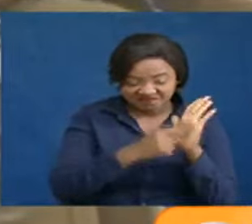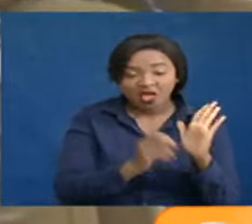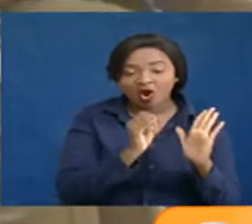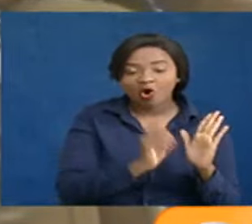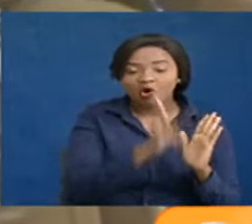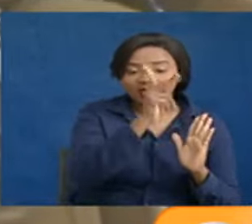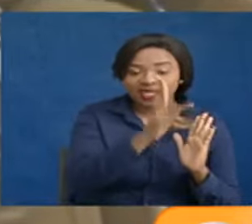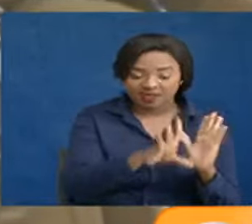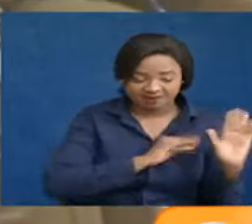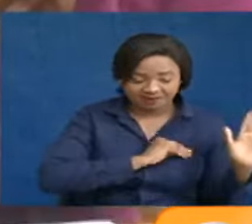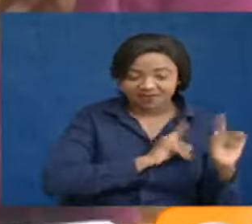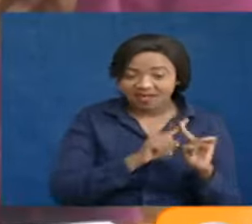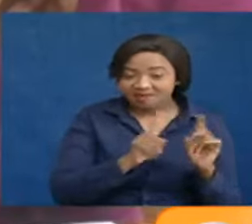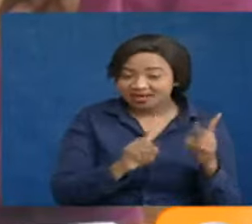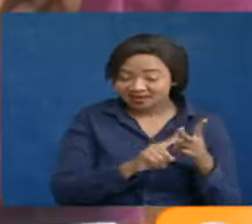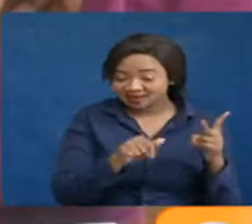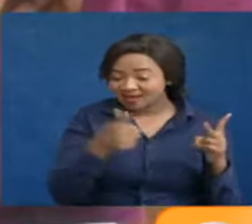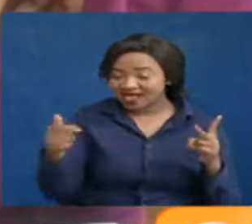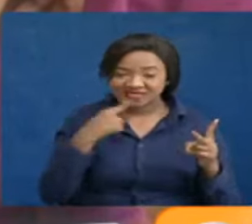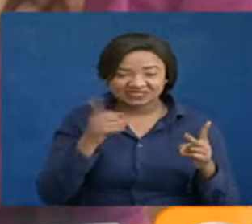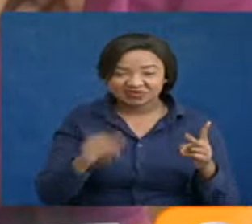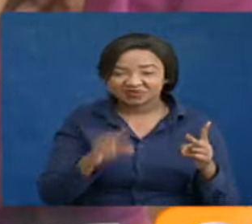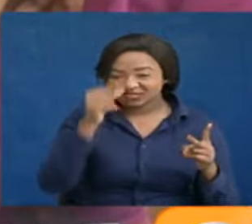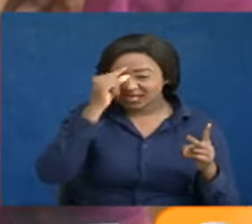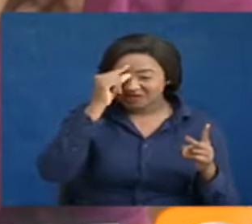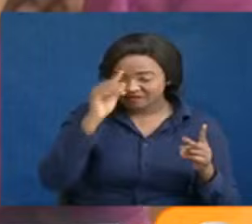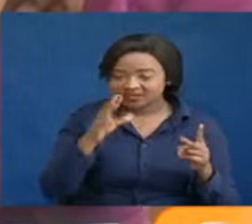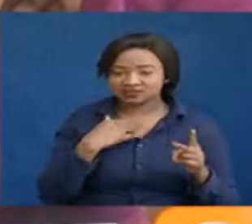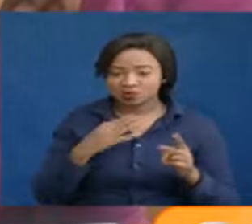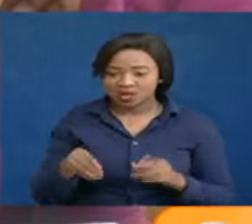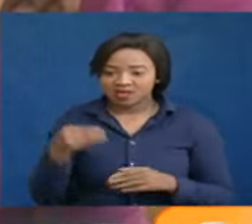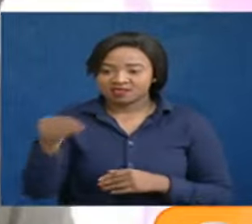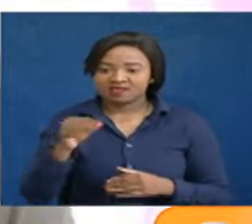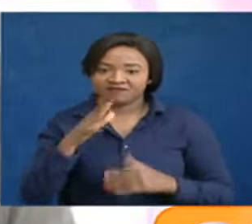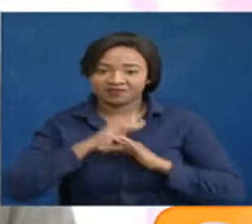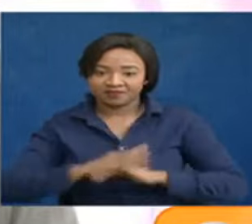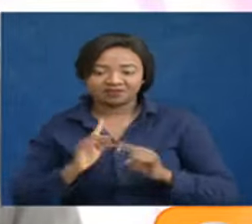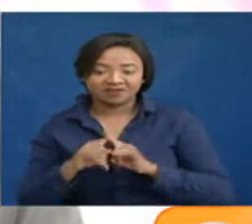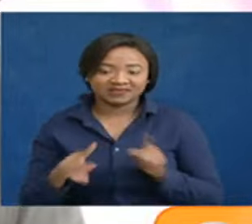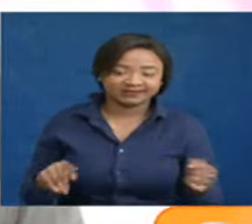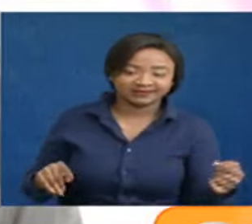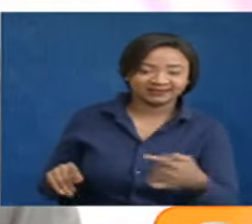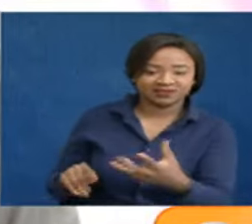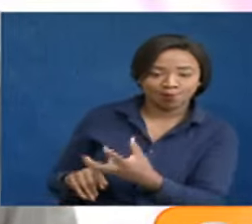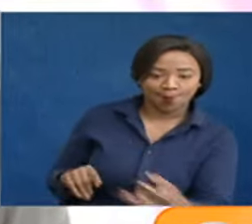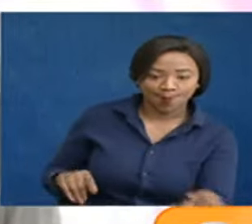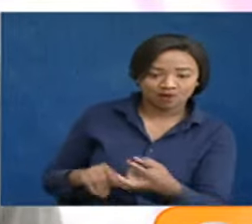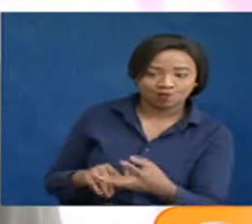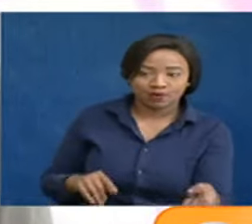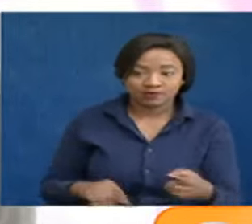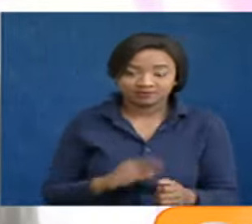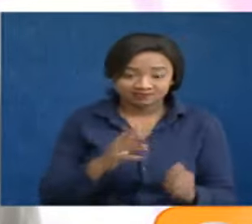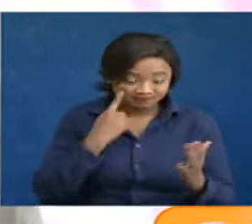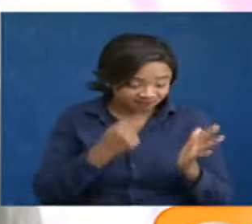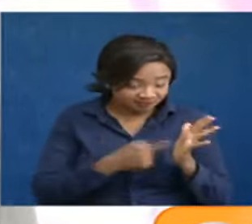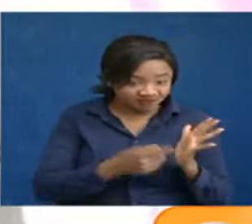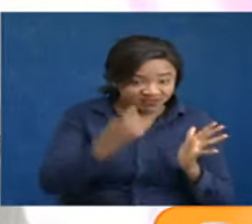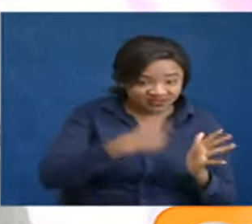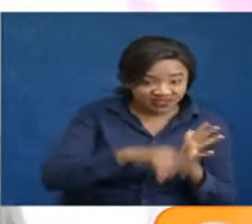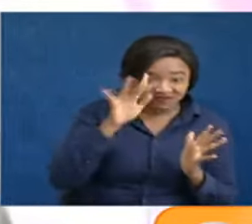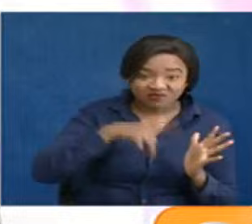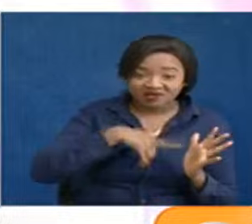others accused the government of giving with one hand and taking with the other. Hapo kwa namba 4 taxing ya aircraft,